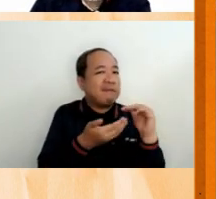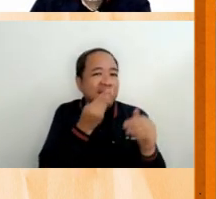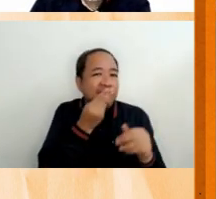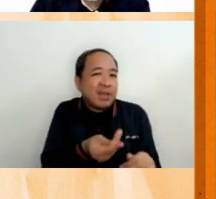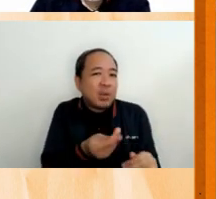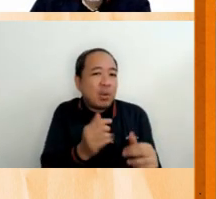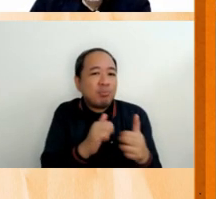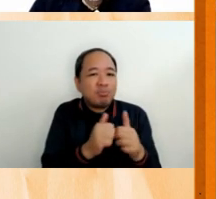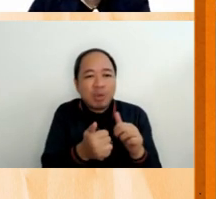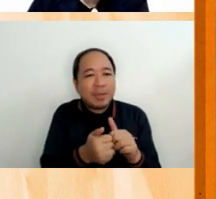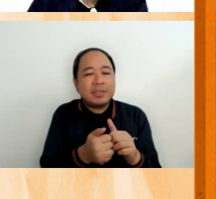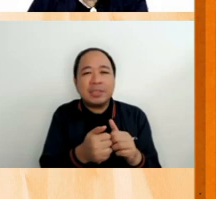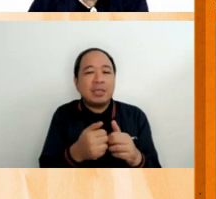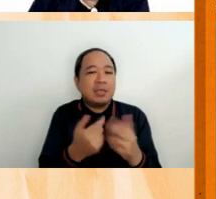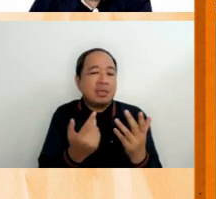behavior.